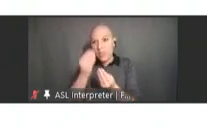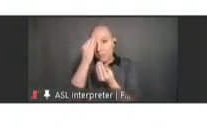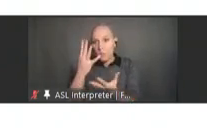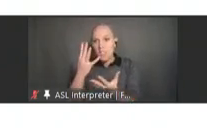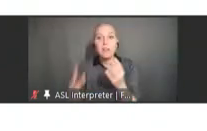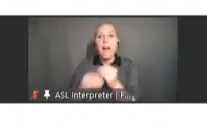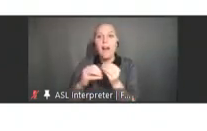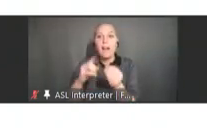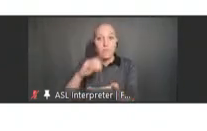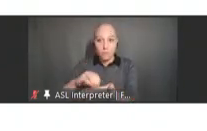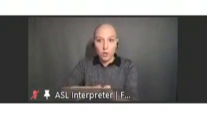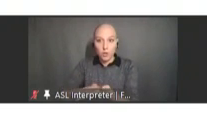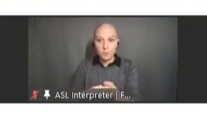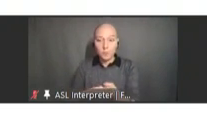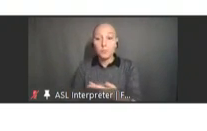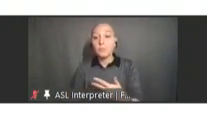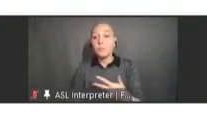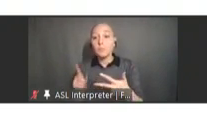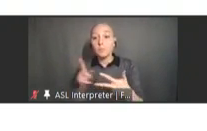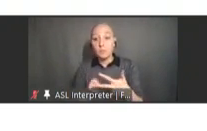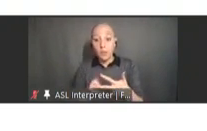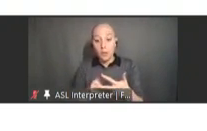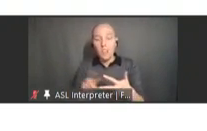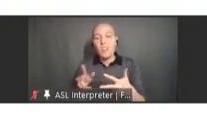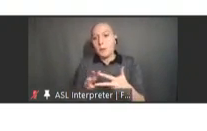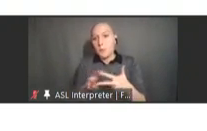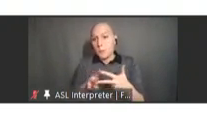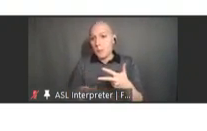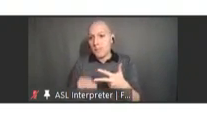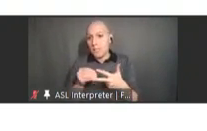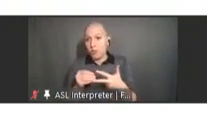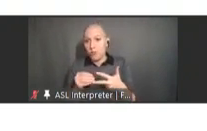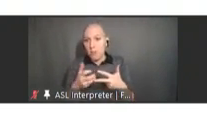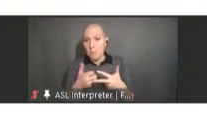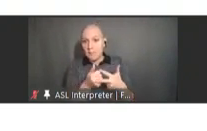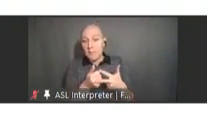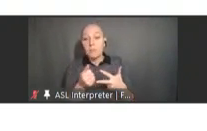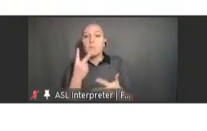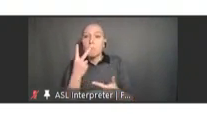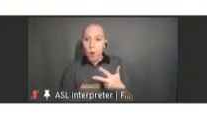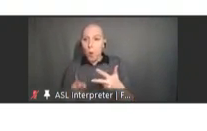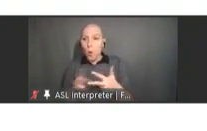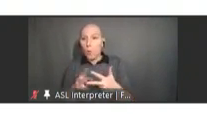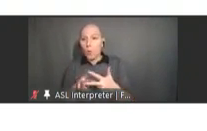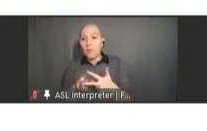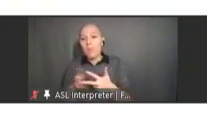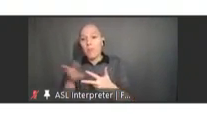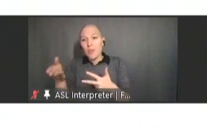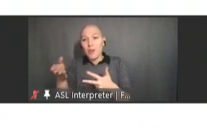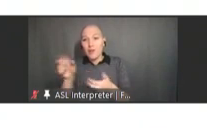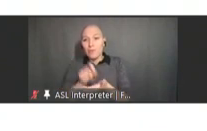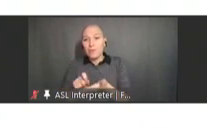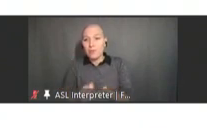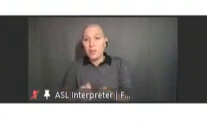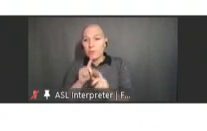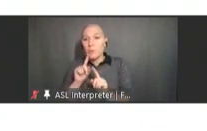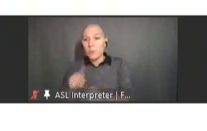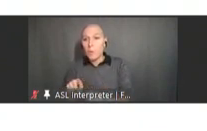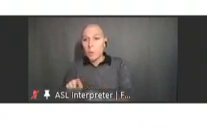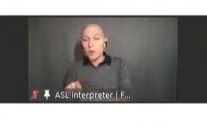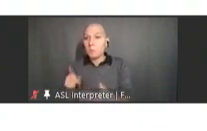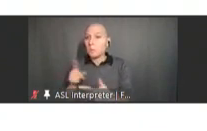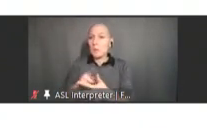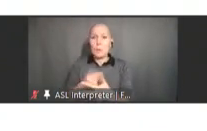record. I have two additional updates to share, both of which are in our written report. One is that